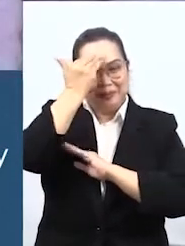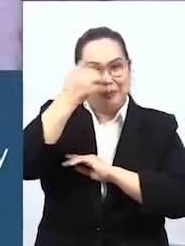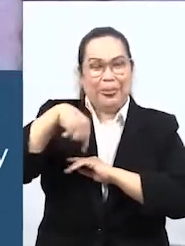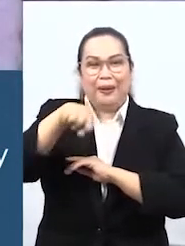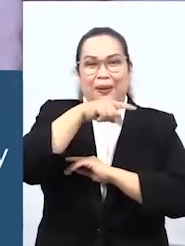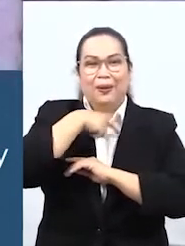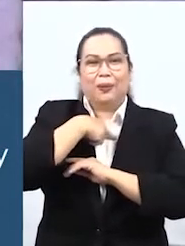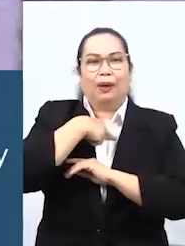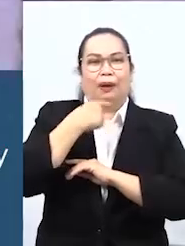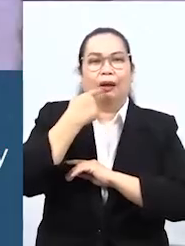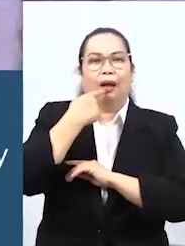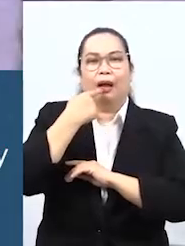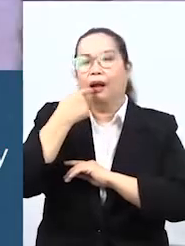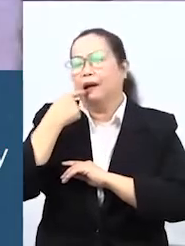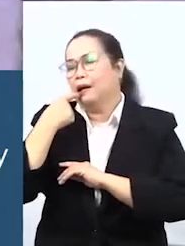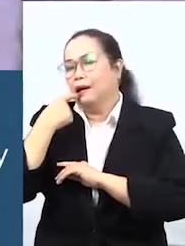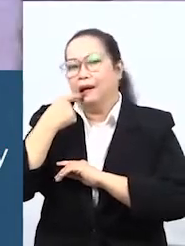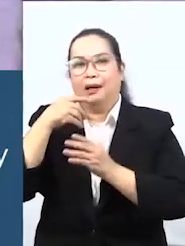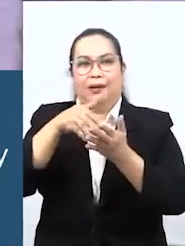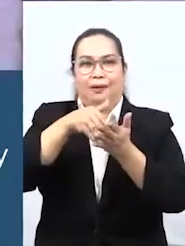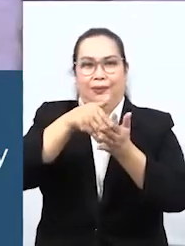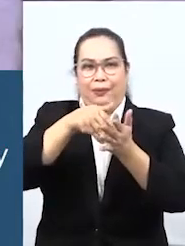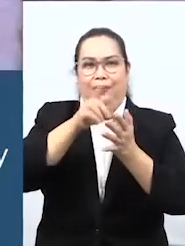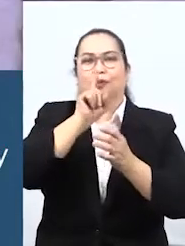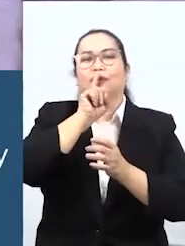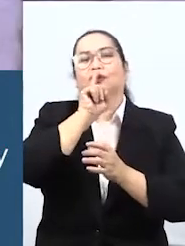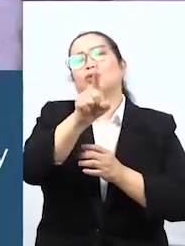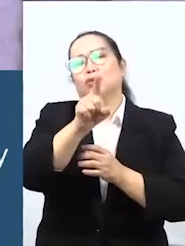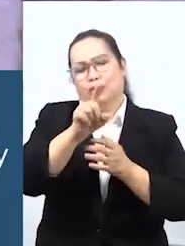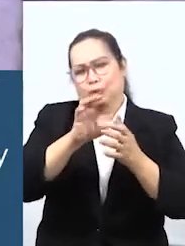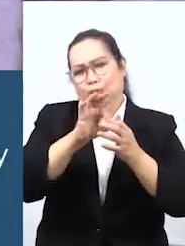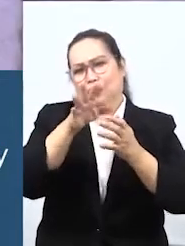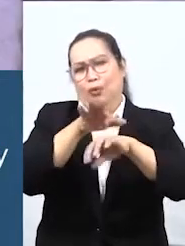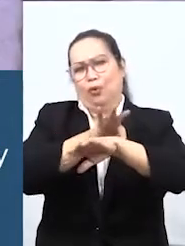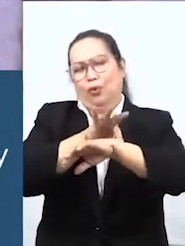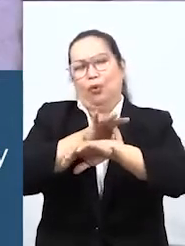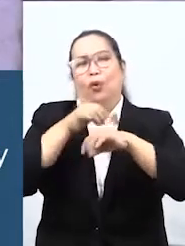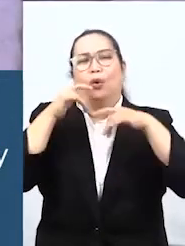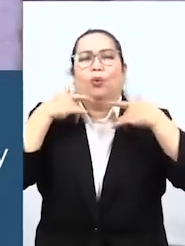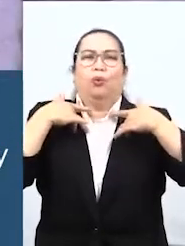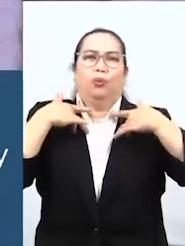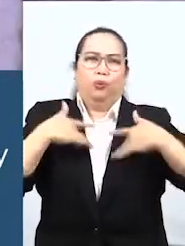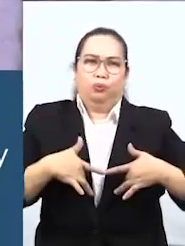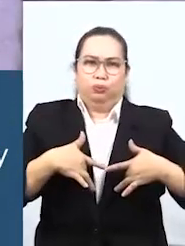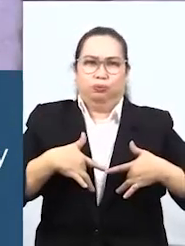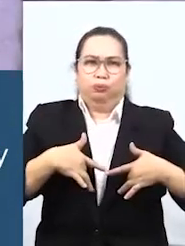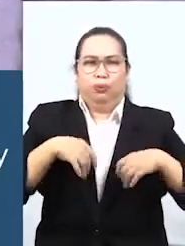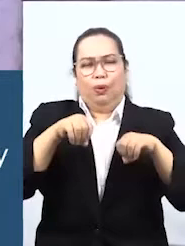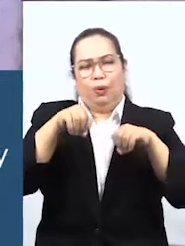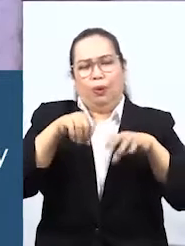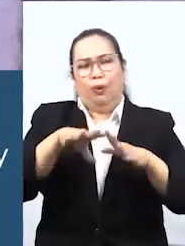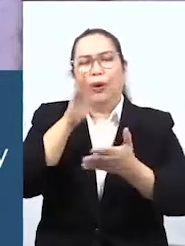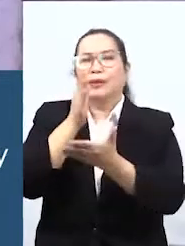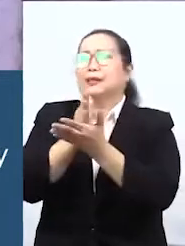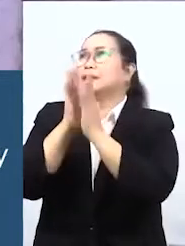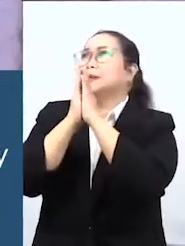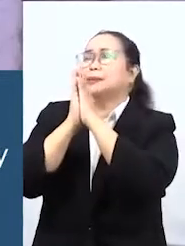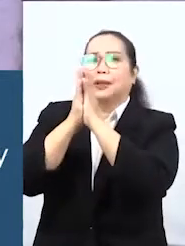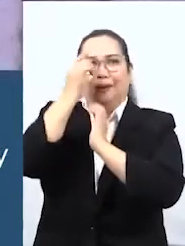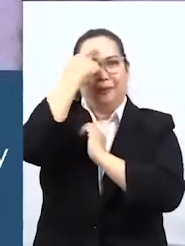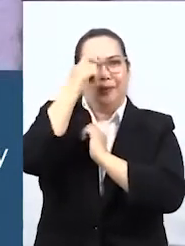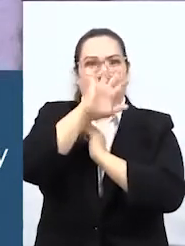prone to this weakness of the flesh We are all prone to lose heart because of what is happening in our